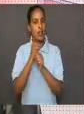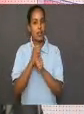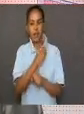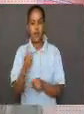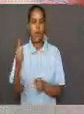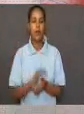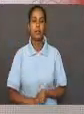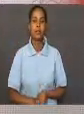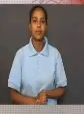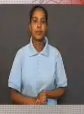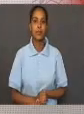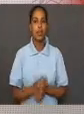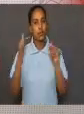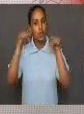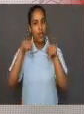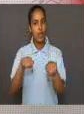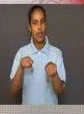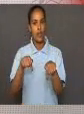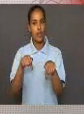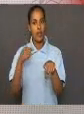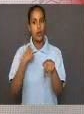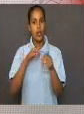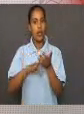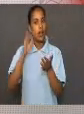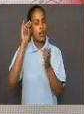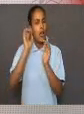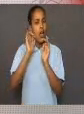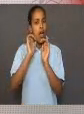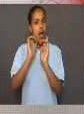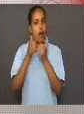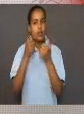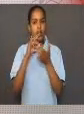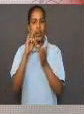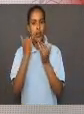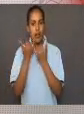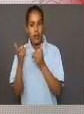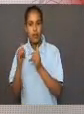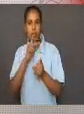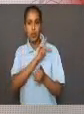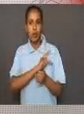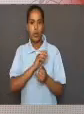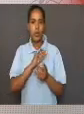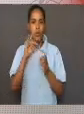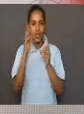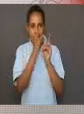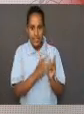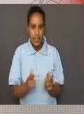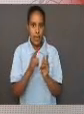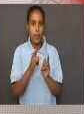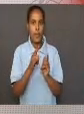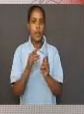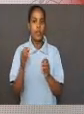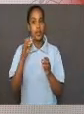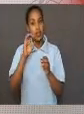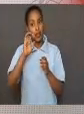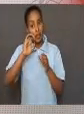everyone. Today, we learned how to classify the properties of a system as